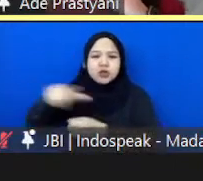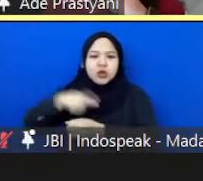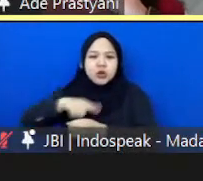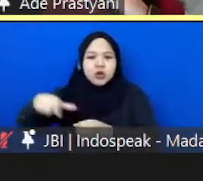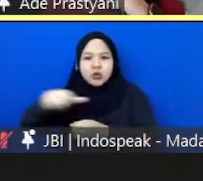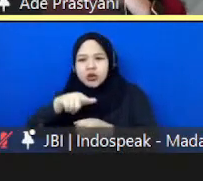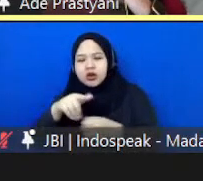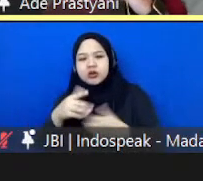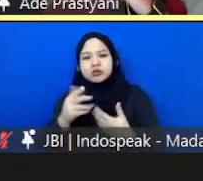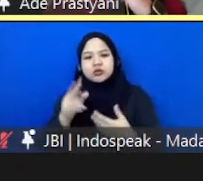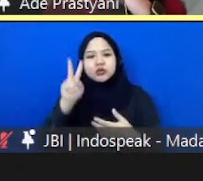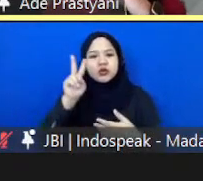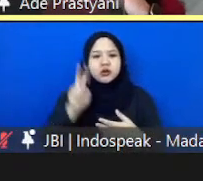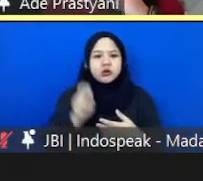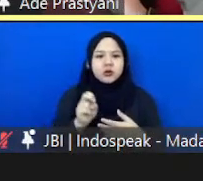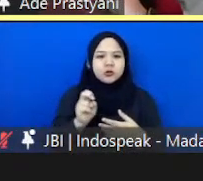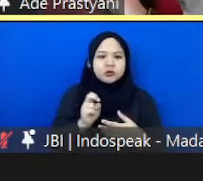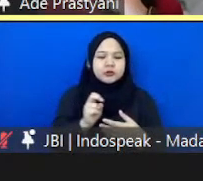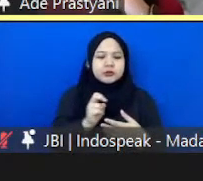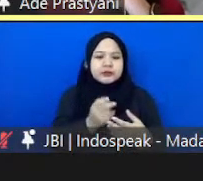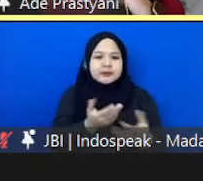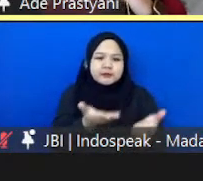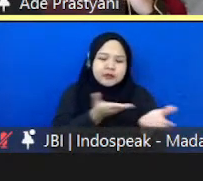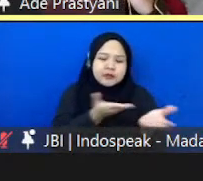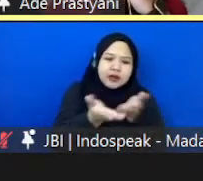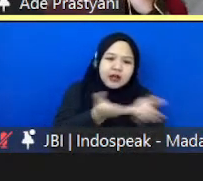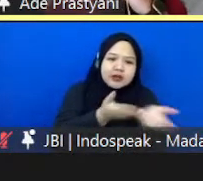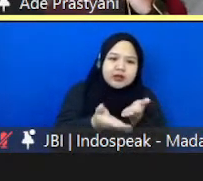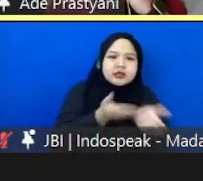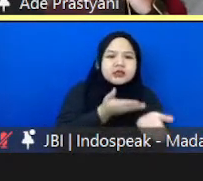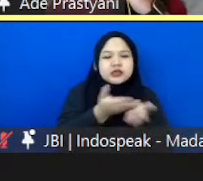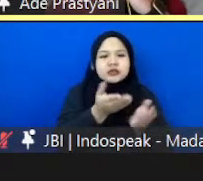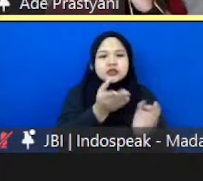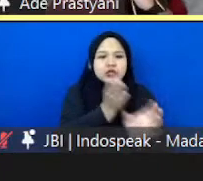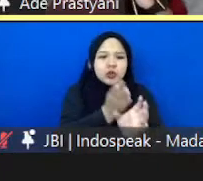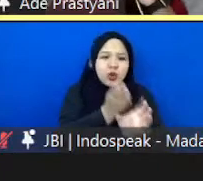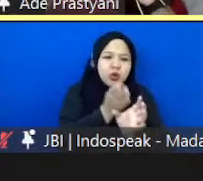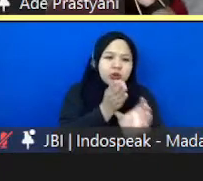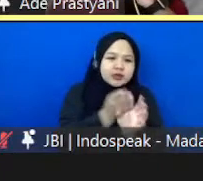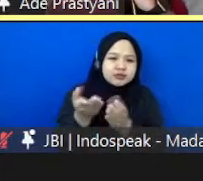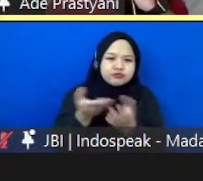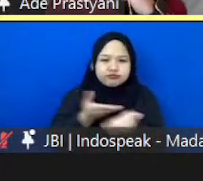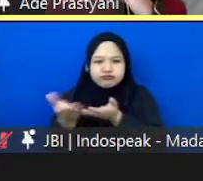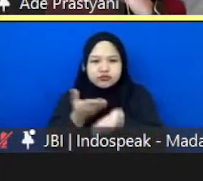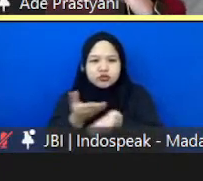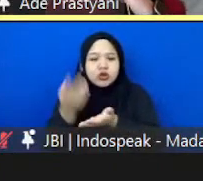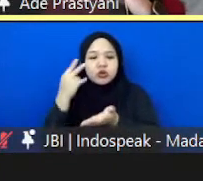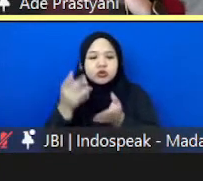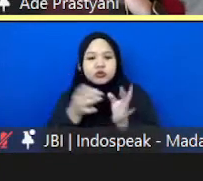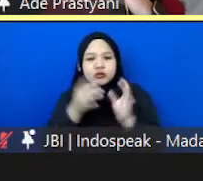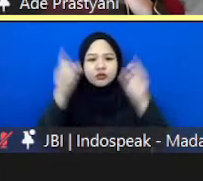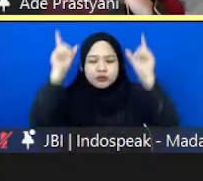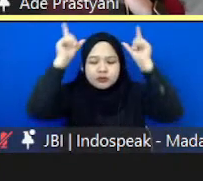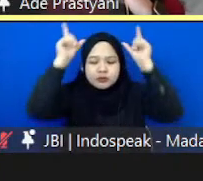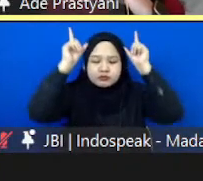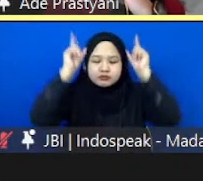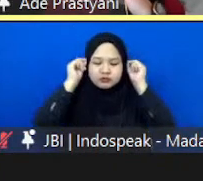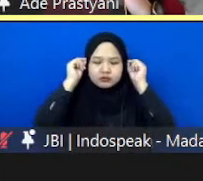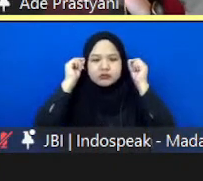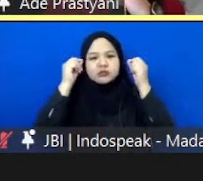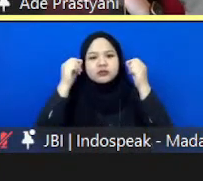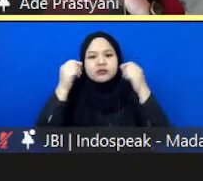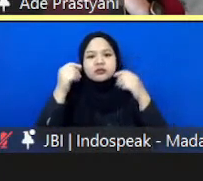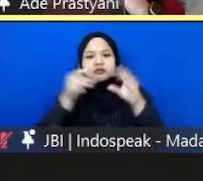of psychiatrists, psychiatric nurses, psychologists, and other allies were coming together organically, along